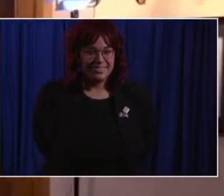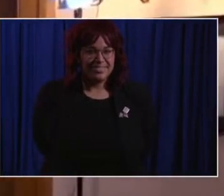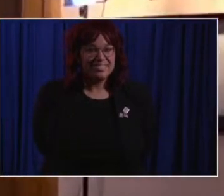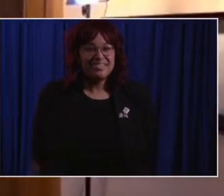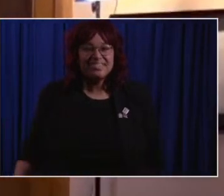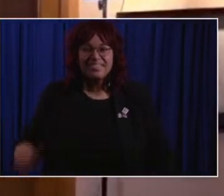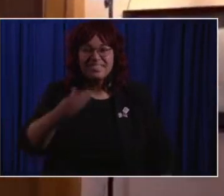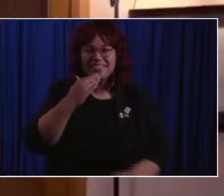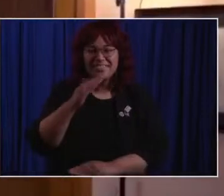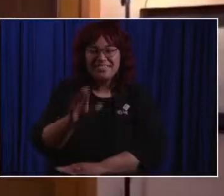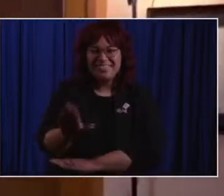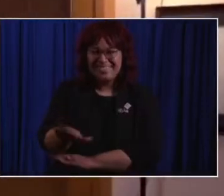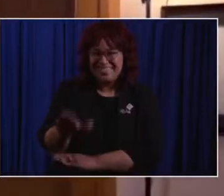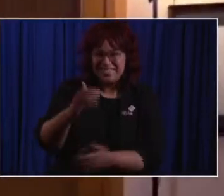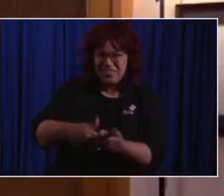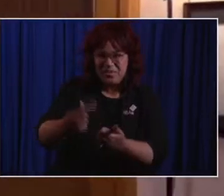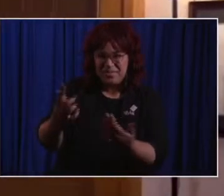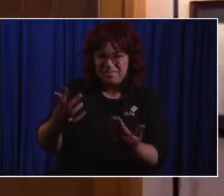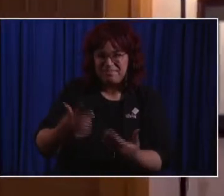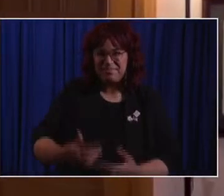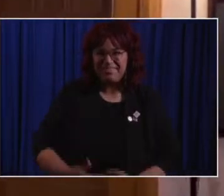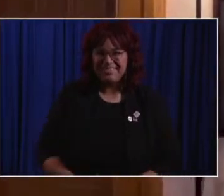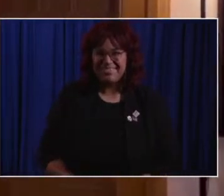Good afternoon, everyone.